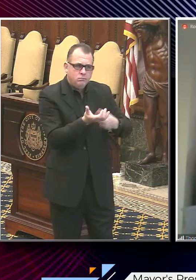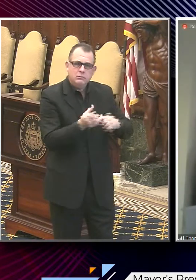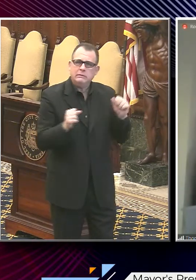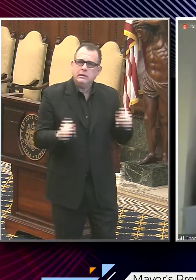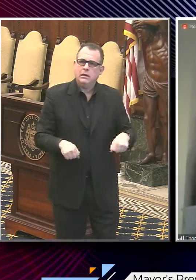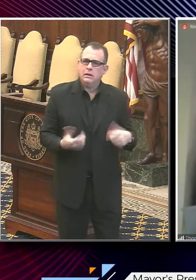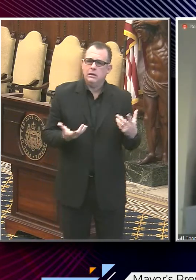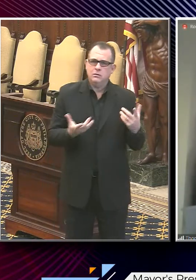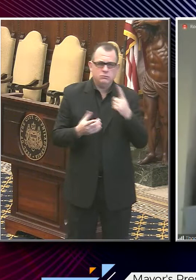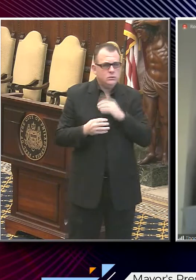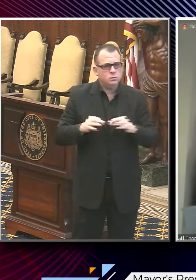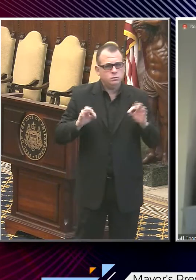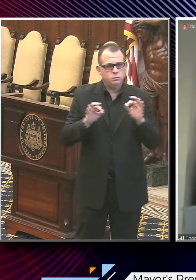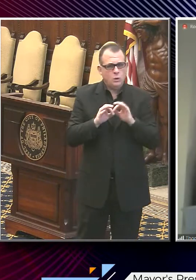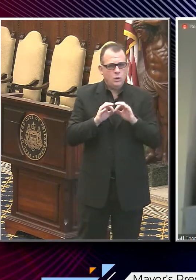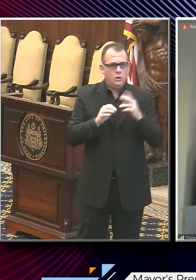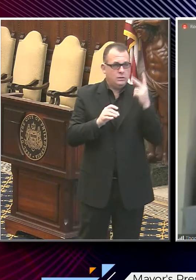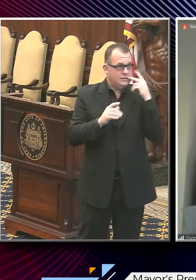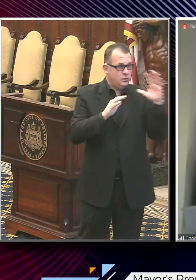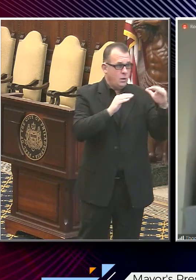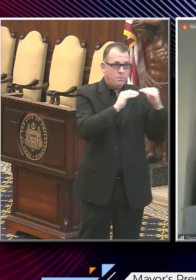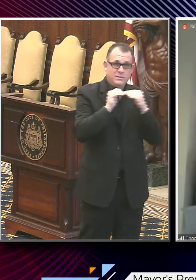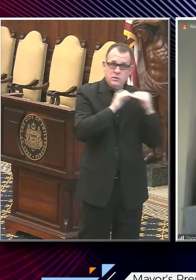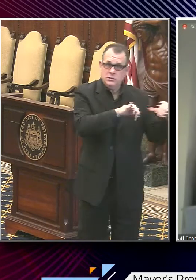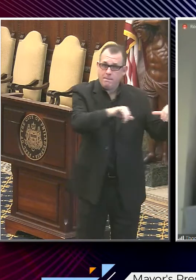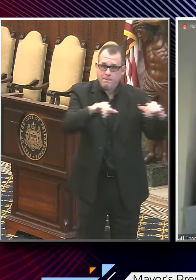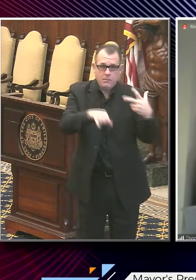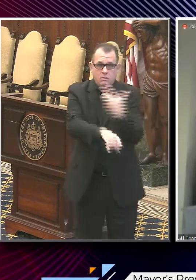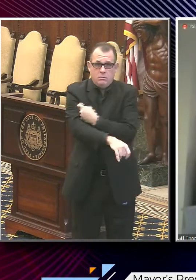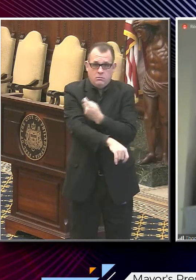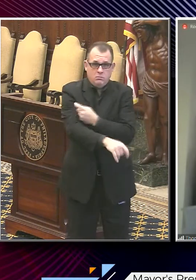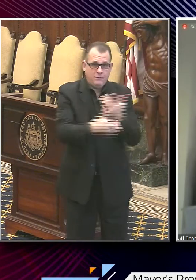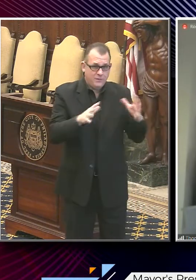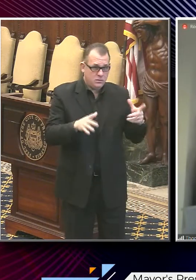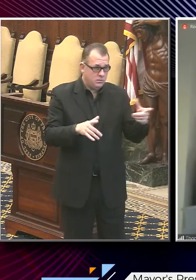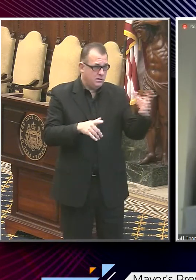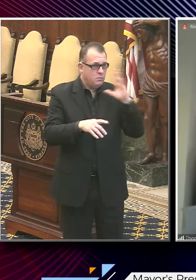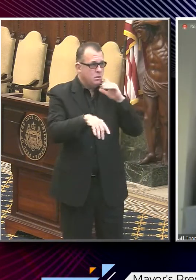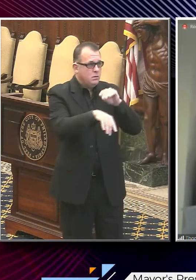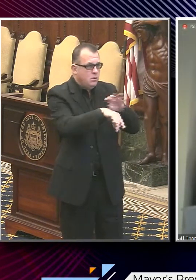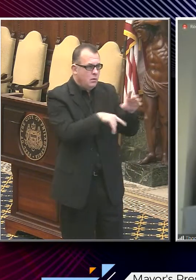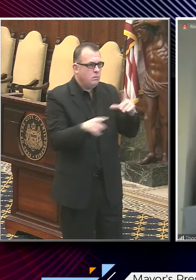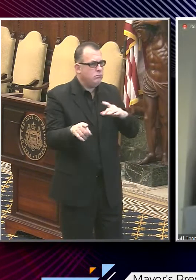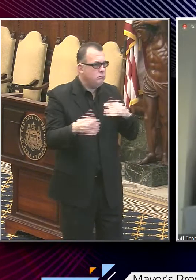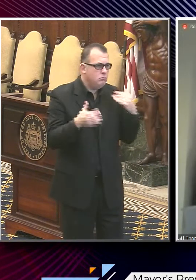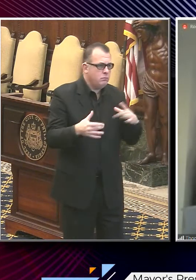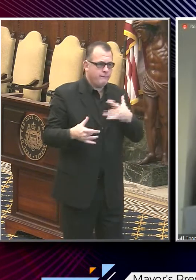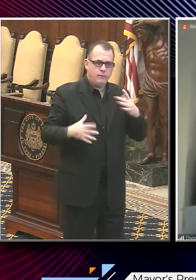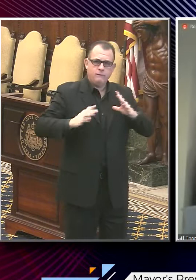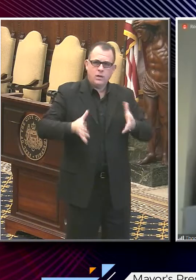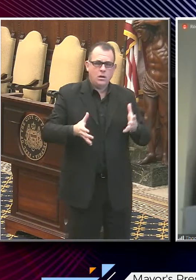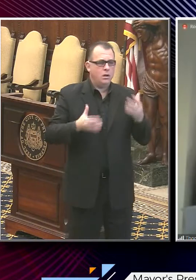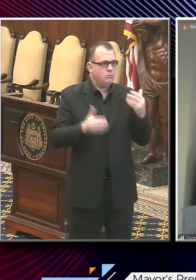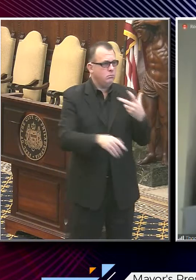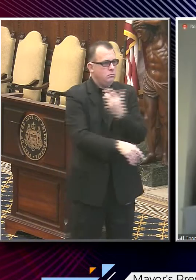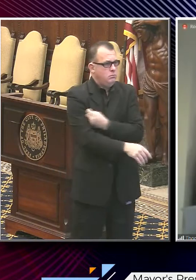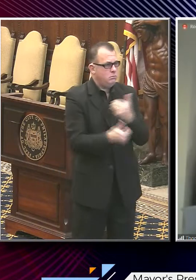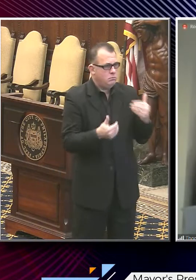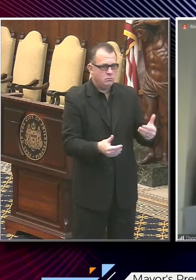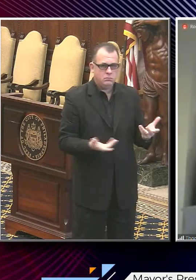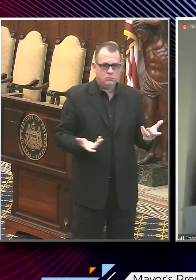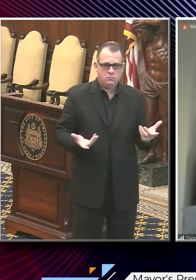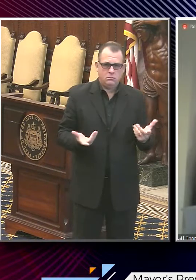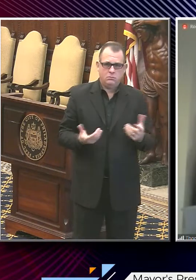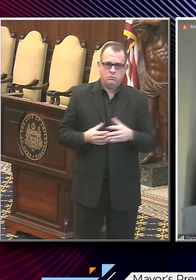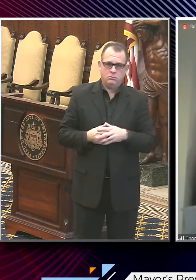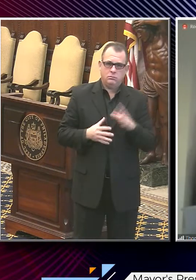people who are initially reluctant, after they see their peers being vaccinated, if they change their mind, they can still do that. And then really